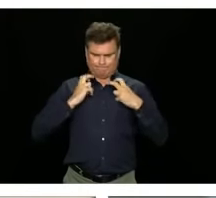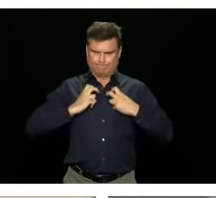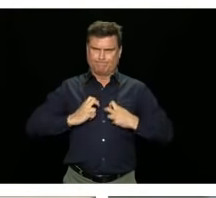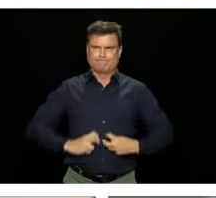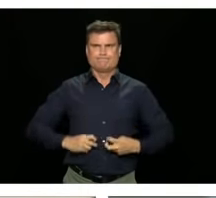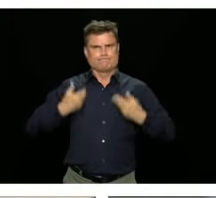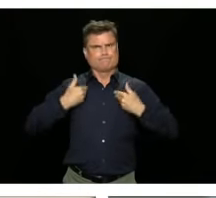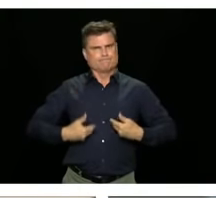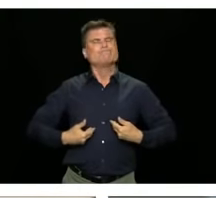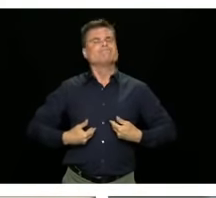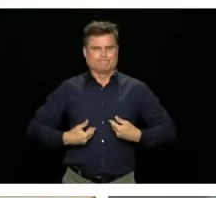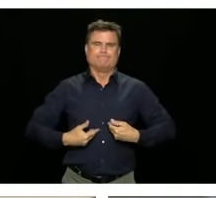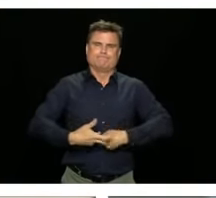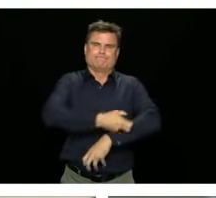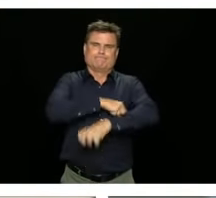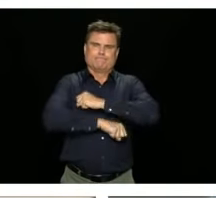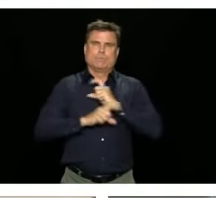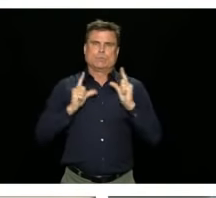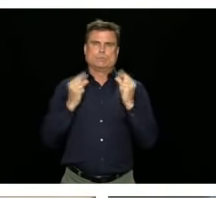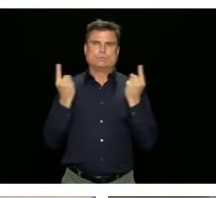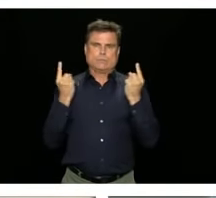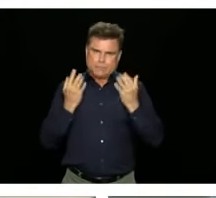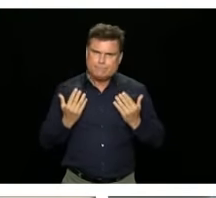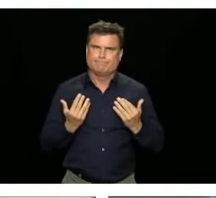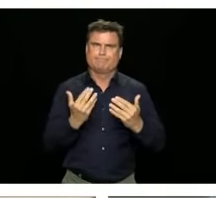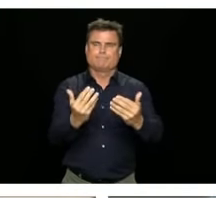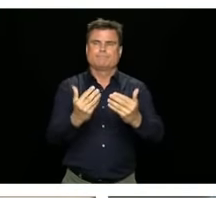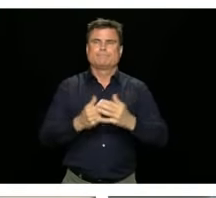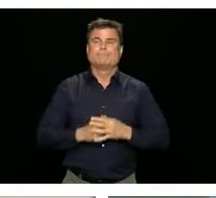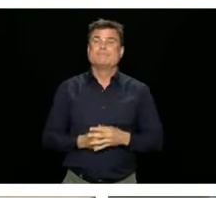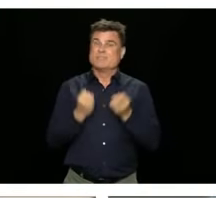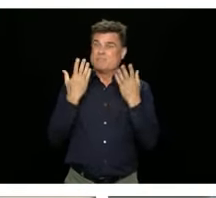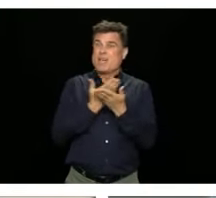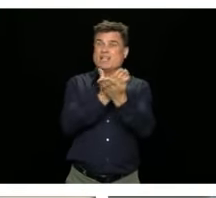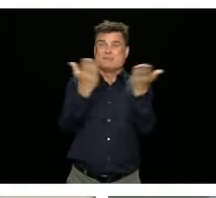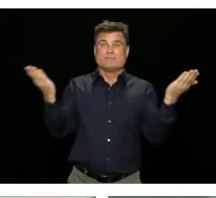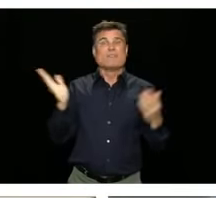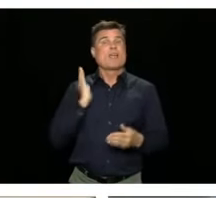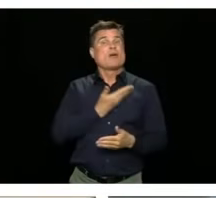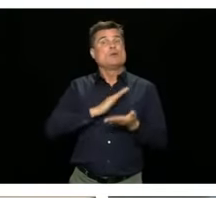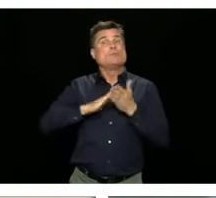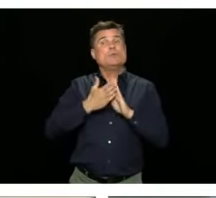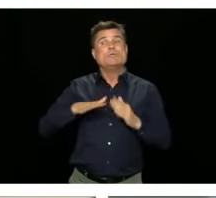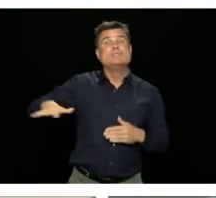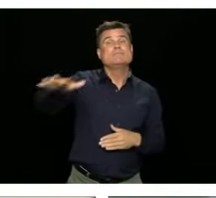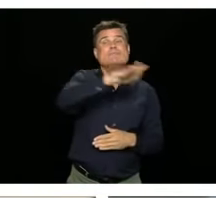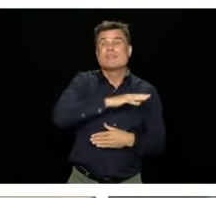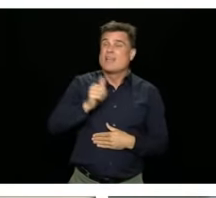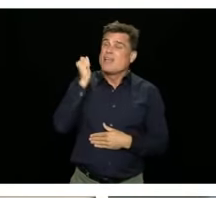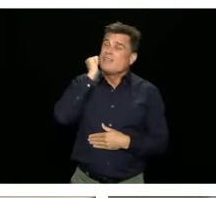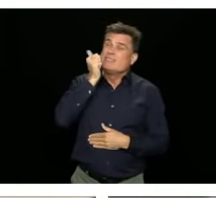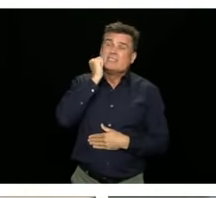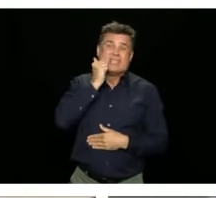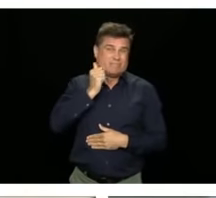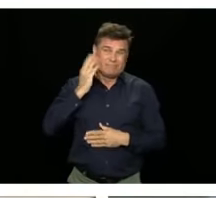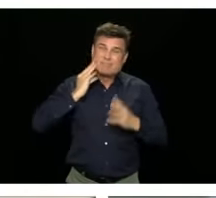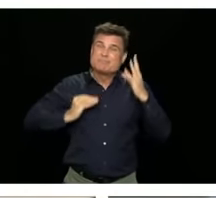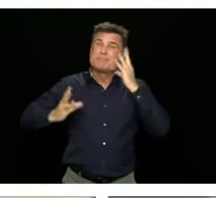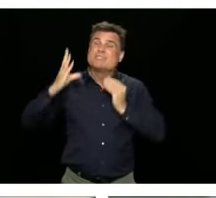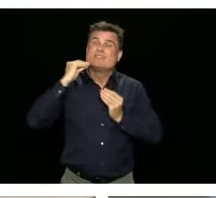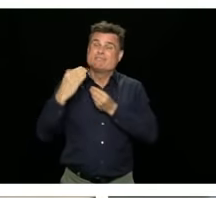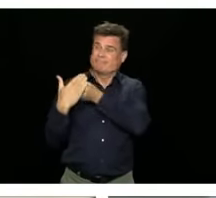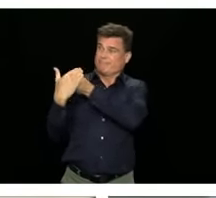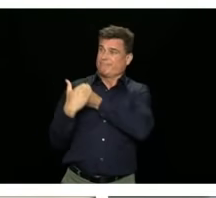as part of their daily lives. This town hall on racism is an opportunity to have open dialogue on how